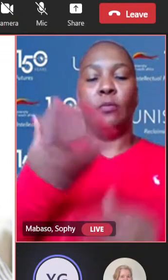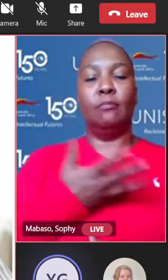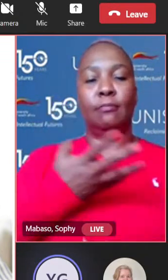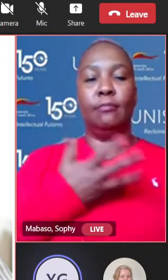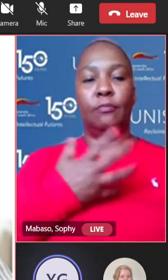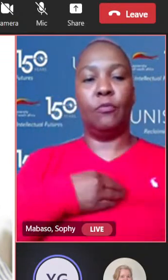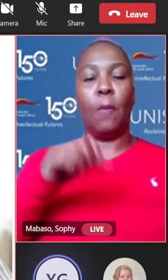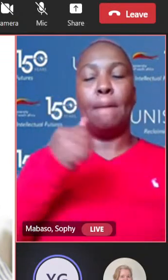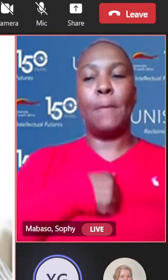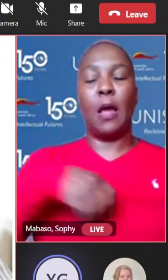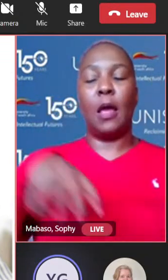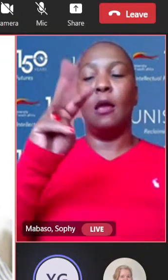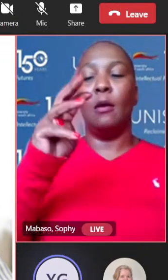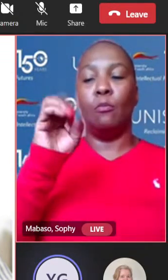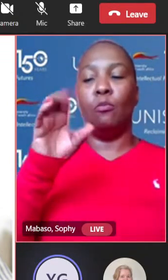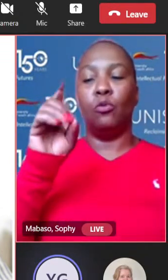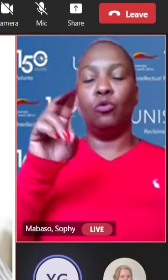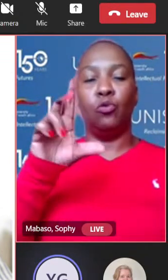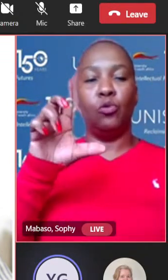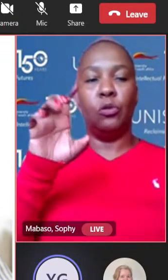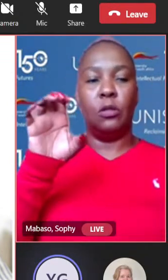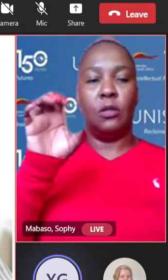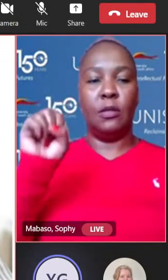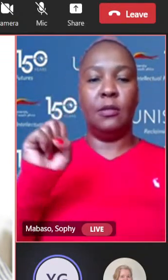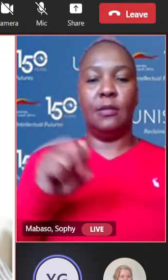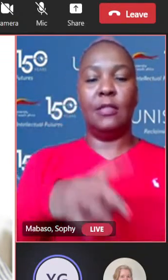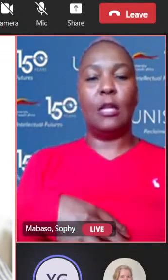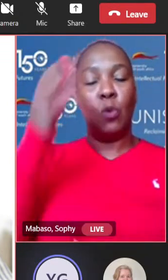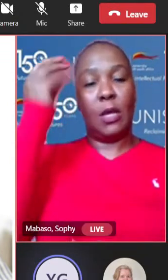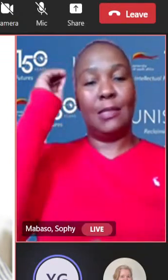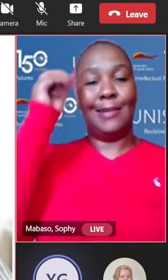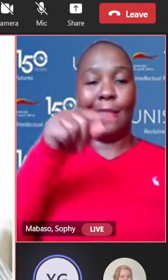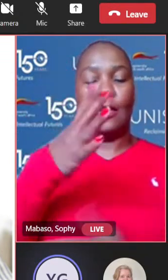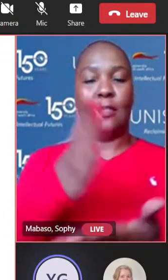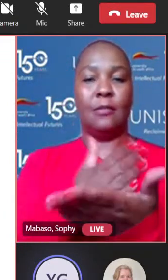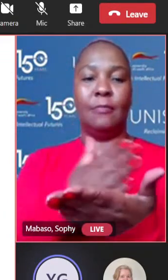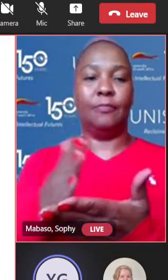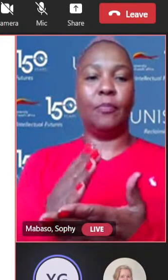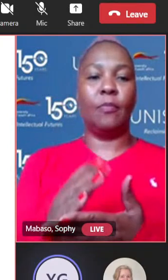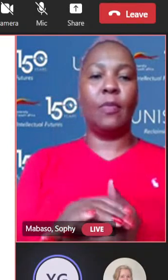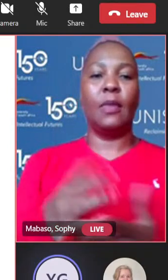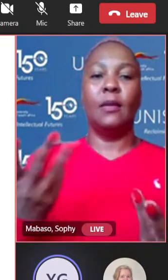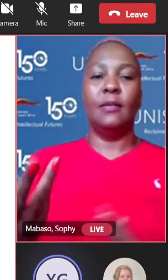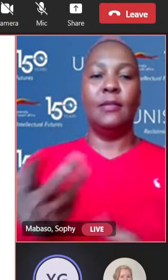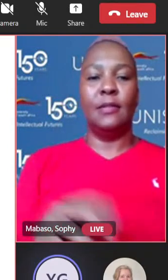modules, because that's the part that we are mostly interested in, which houses our